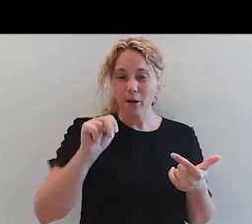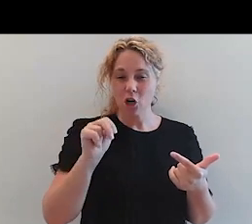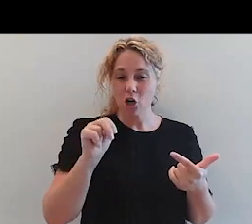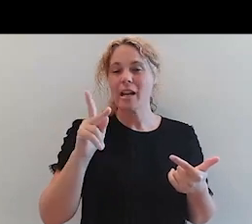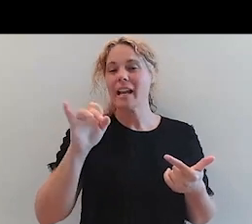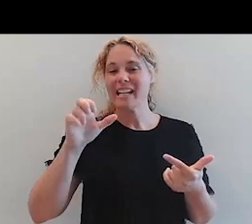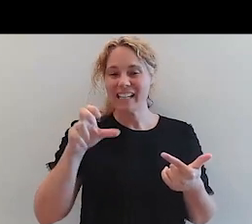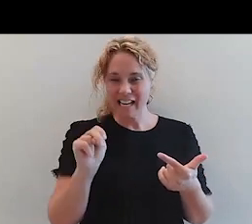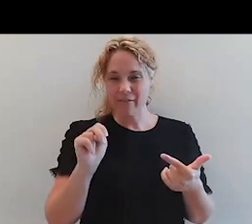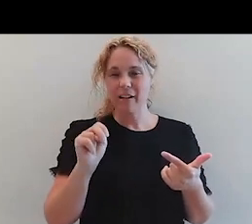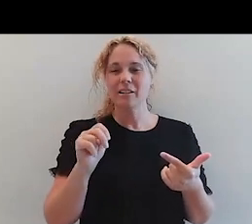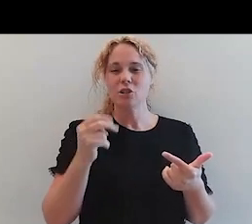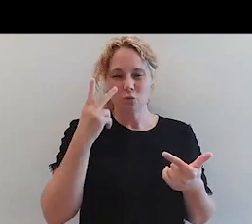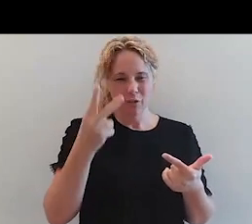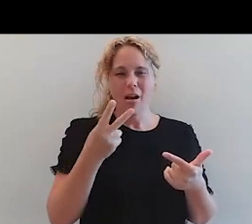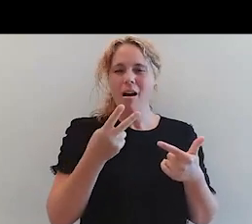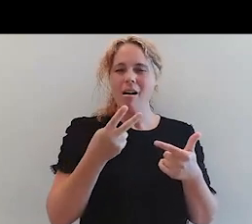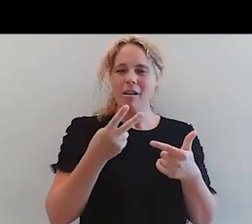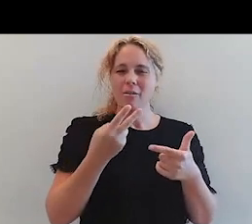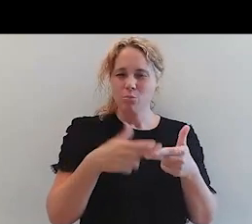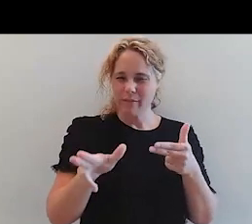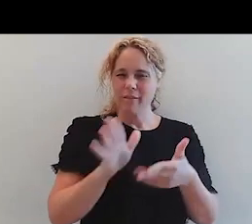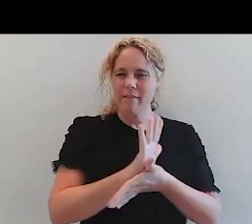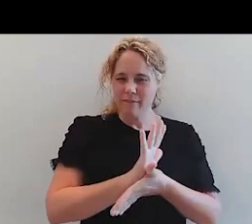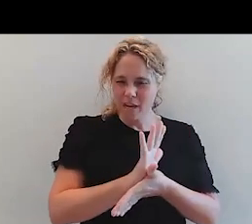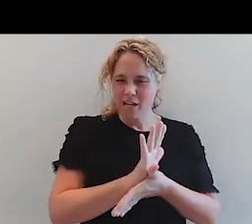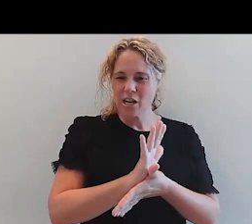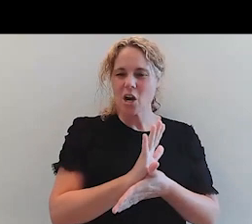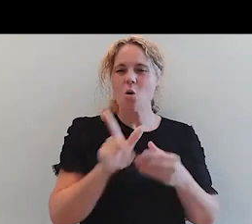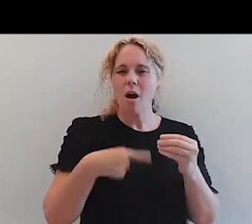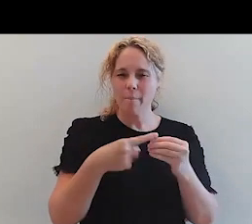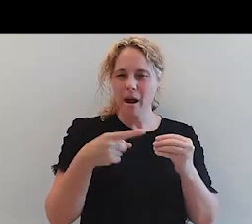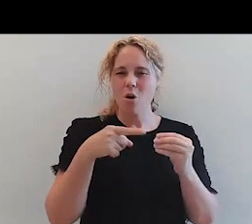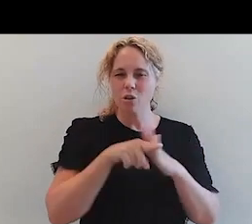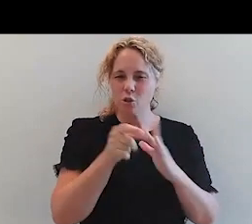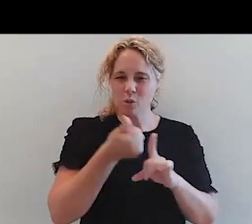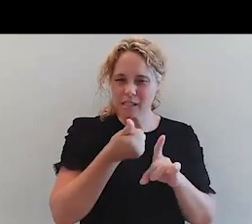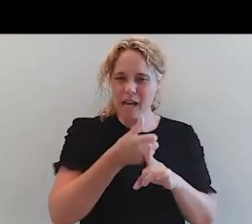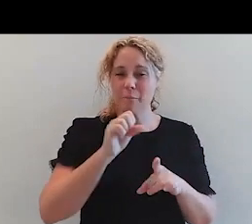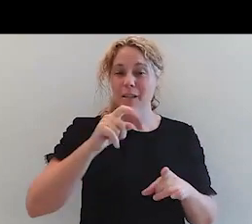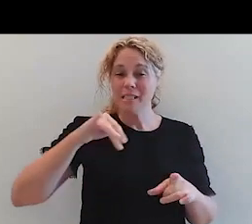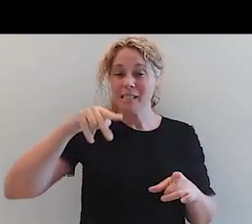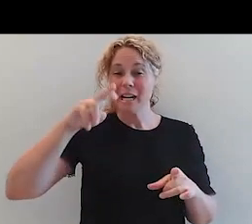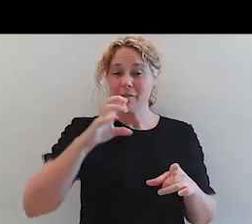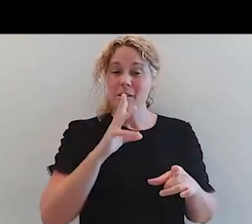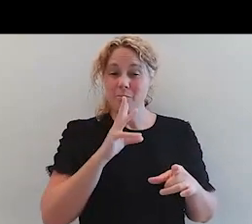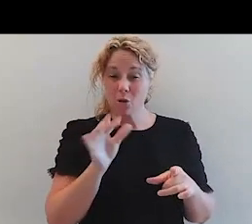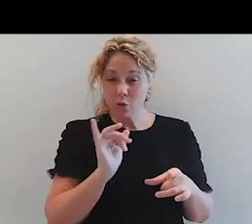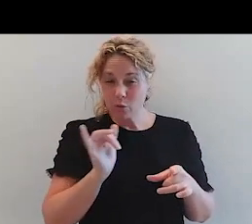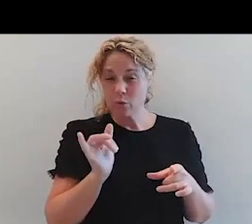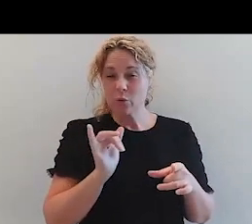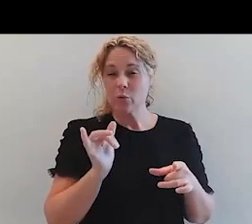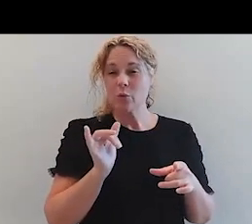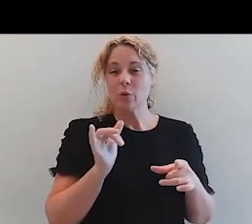were in the pre-show, you saw a little bit of a video from Moving America's Toll on Suicide. But Stephanie and Kevin also spoke and featured in a Crisis